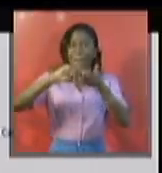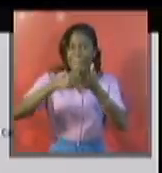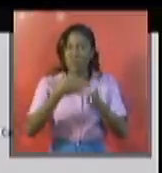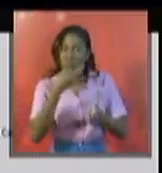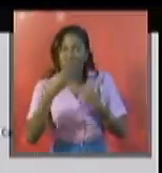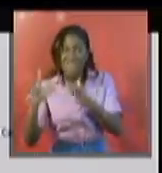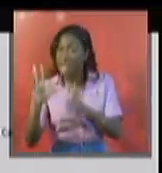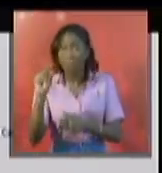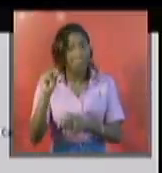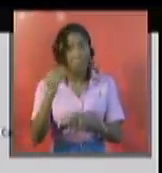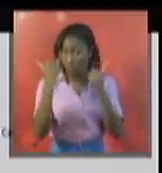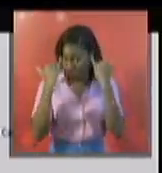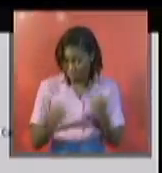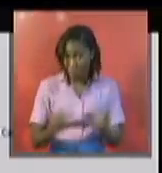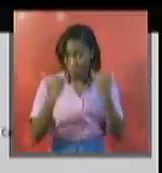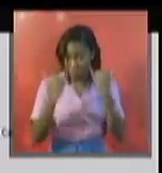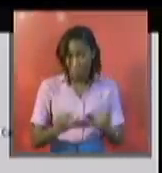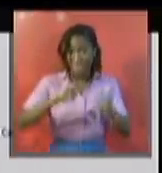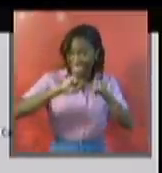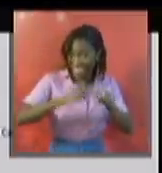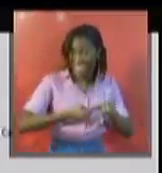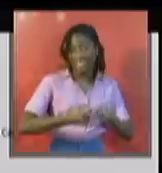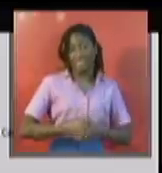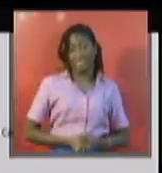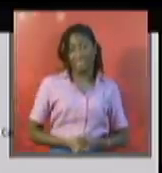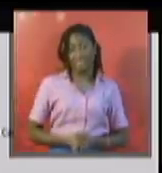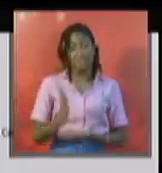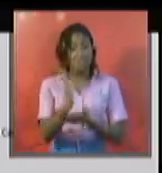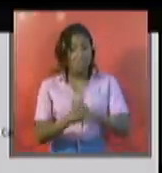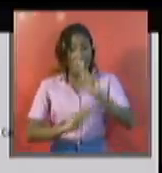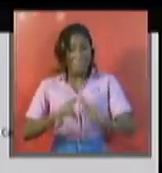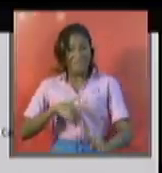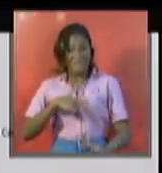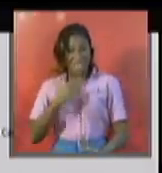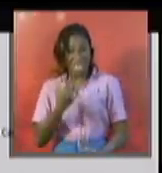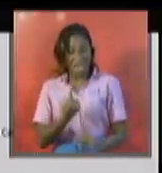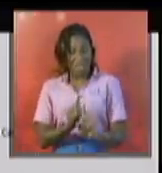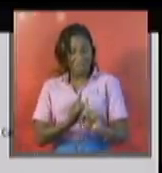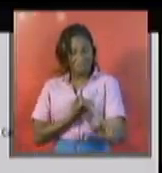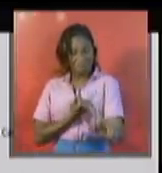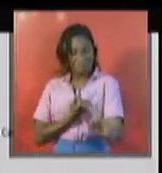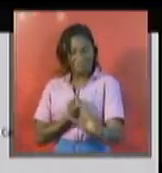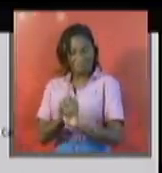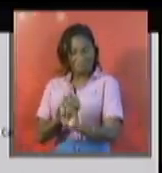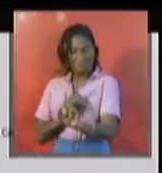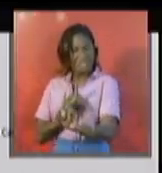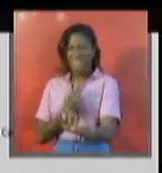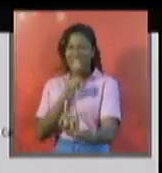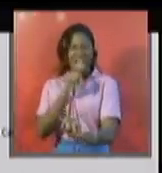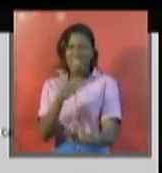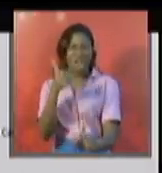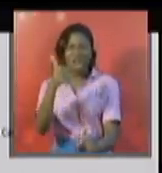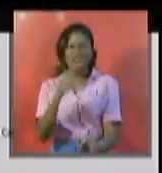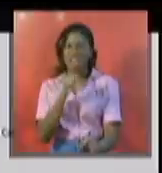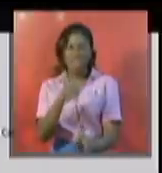This may lead some to think that the social distancing measures are not working. They may feel futile because, as you see in